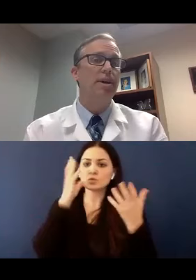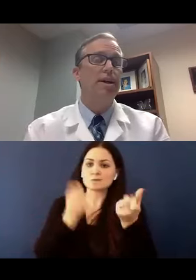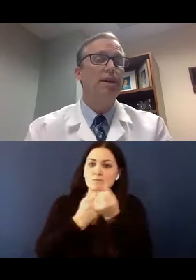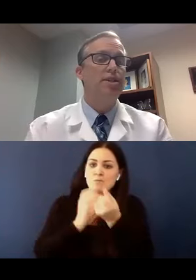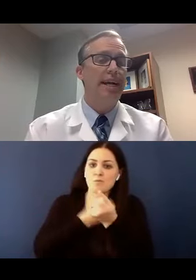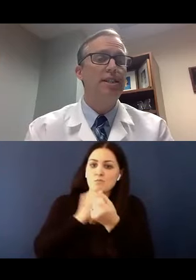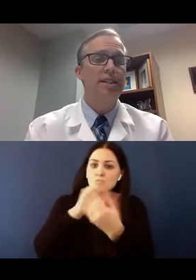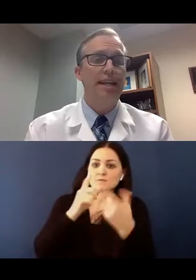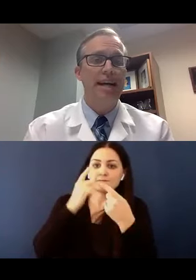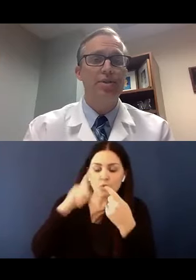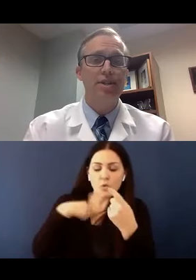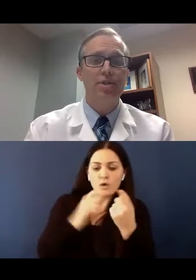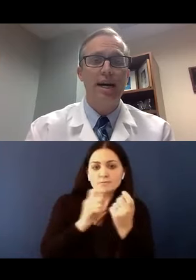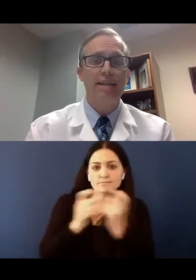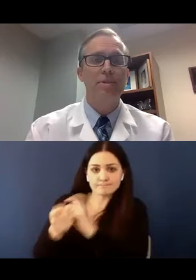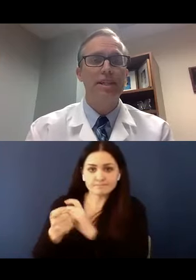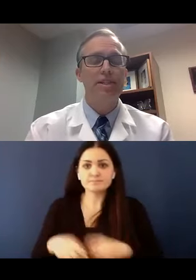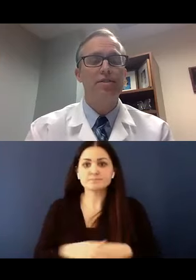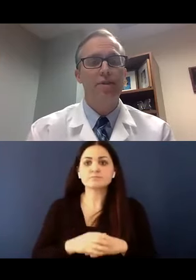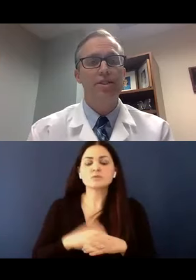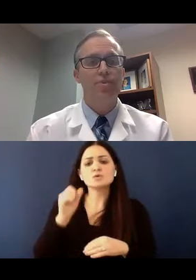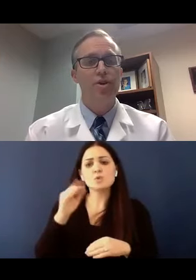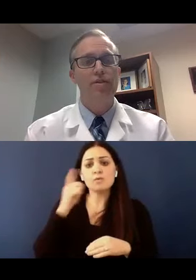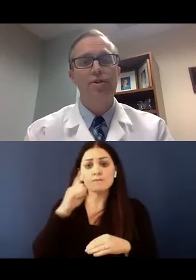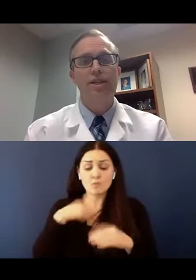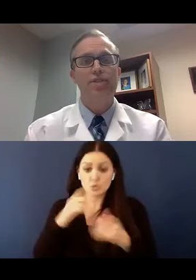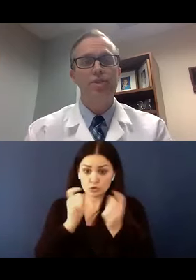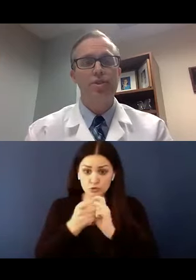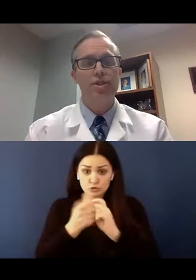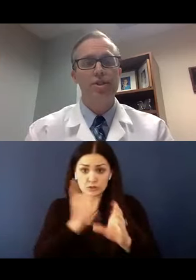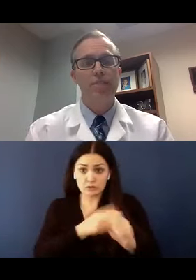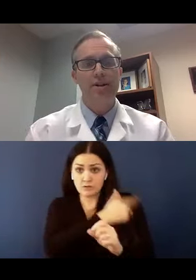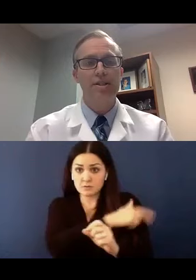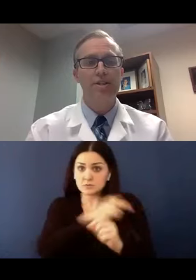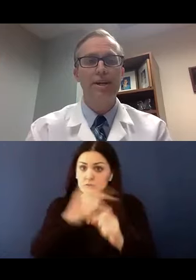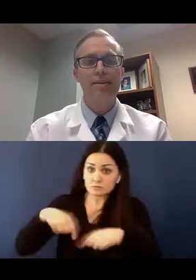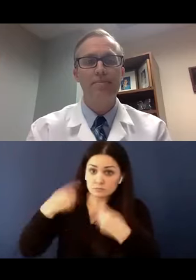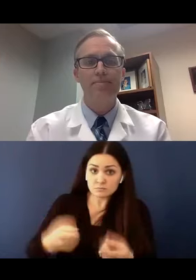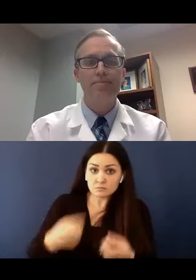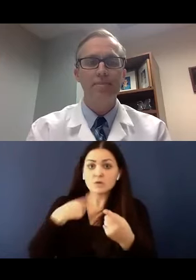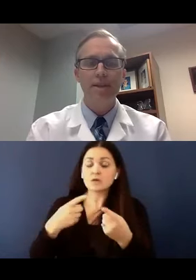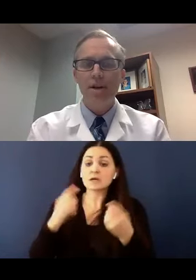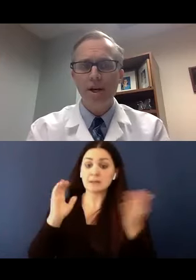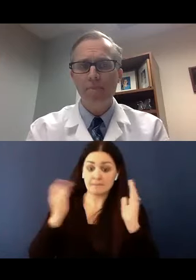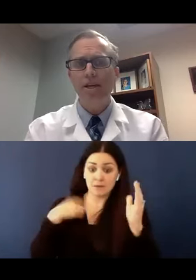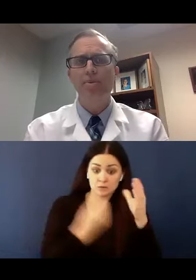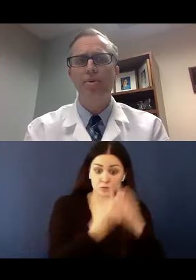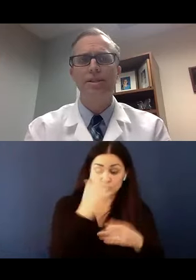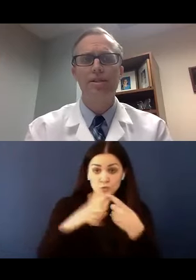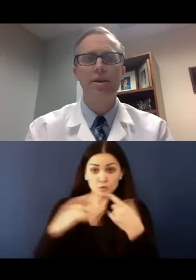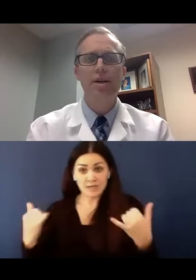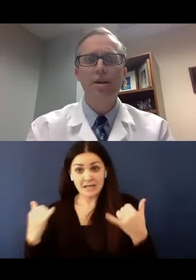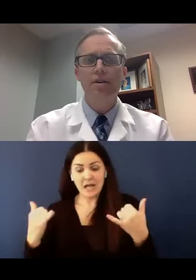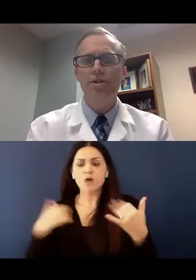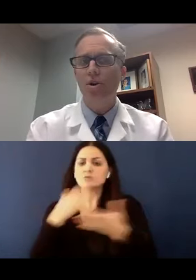about changes in the natural history of hospitalizations for patients with COVID during this resurgence compared to the spring. And there are a couple key